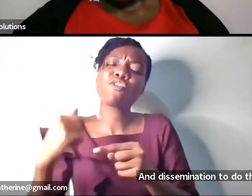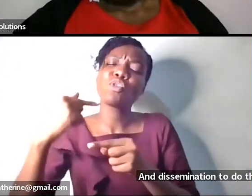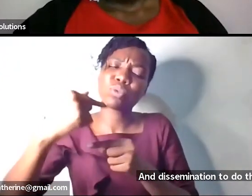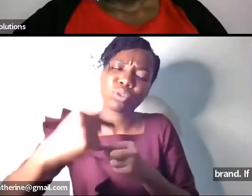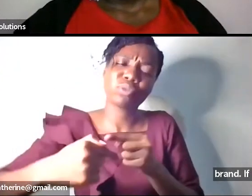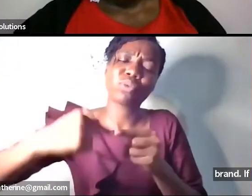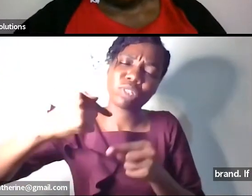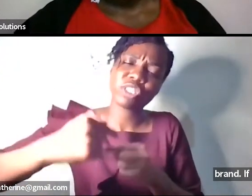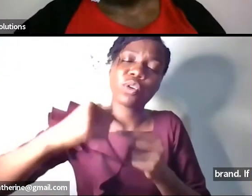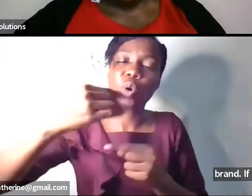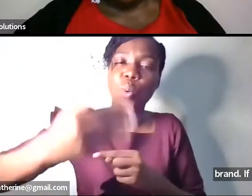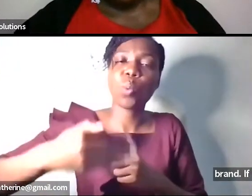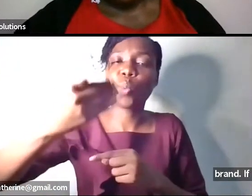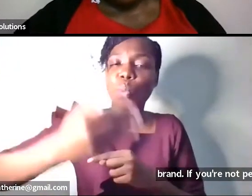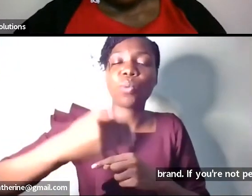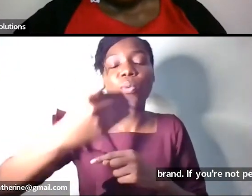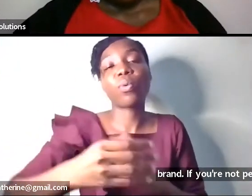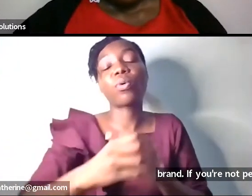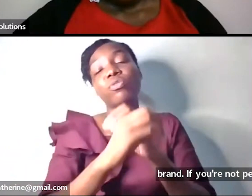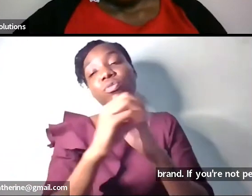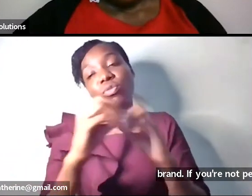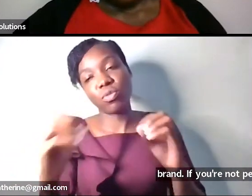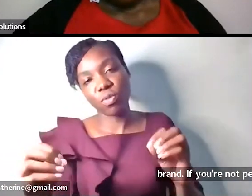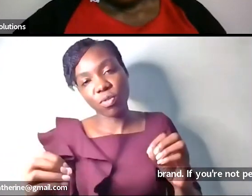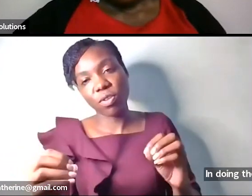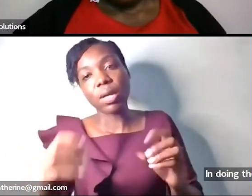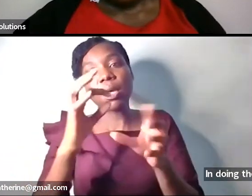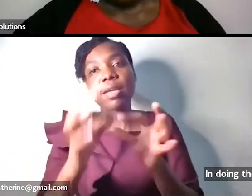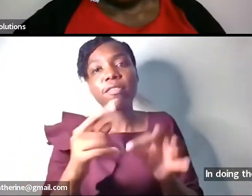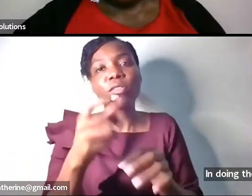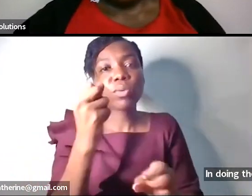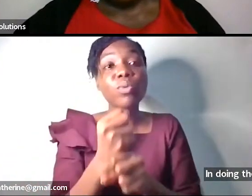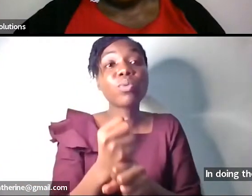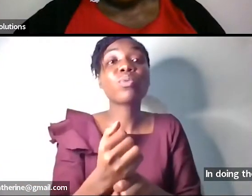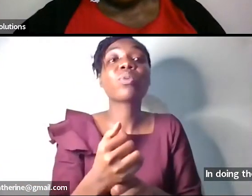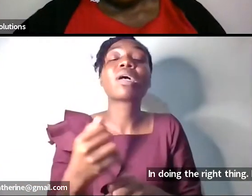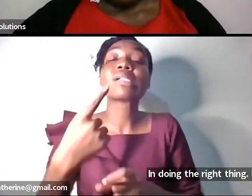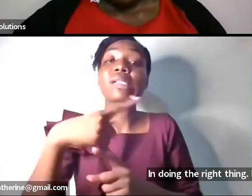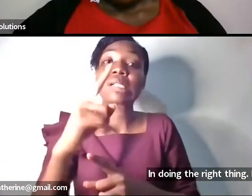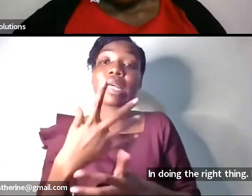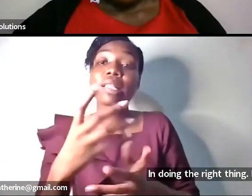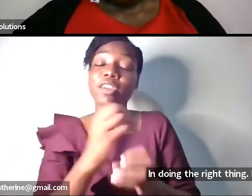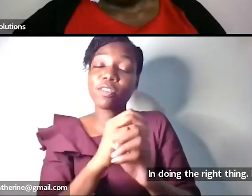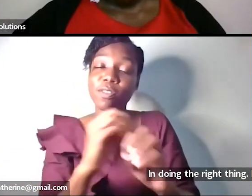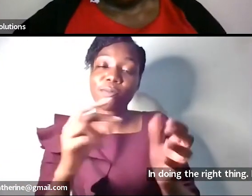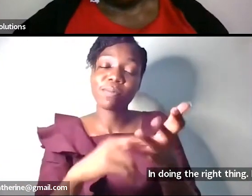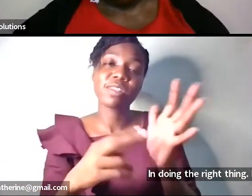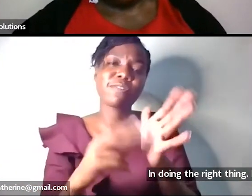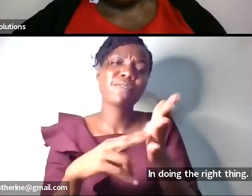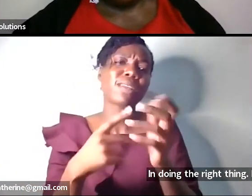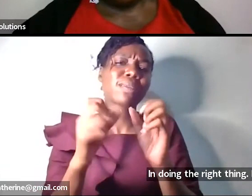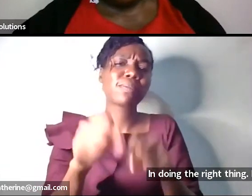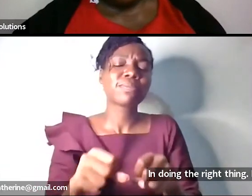consistent in doing the right thing. First, you need to identify what you want. What do I want as